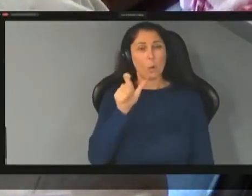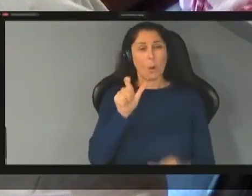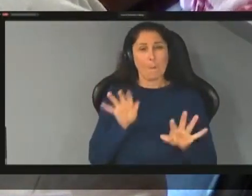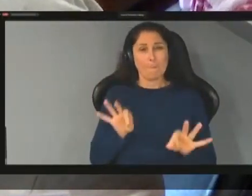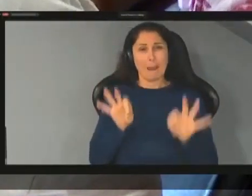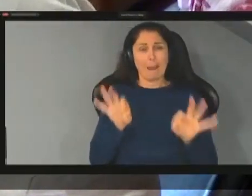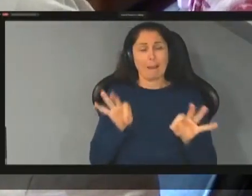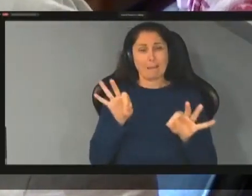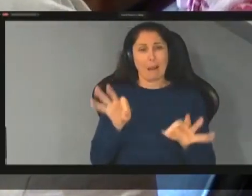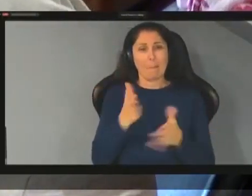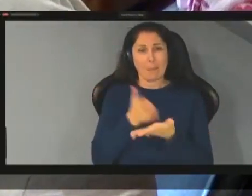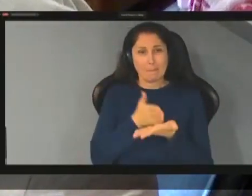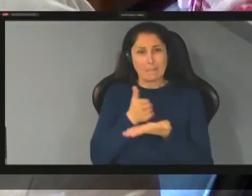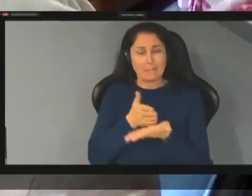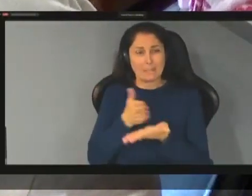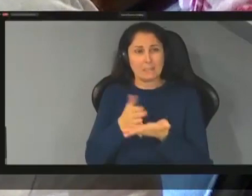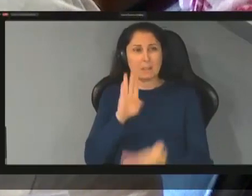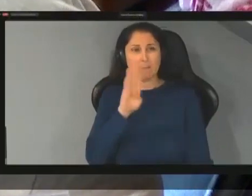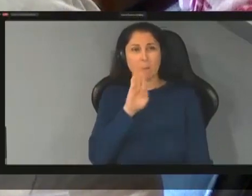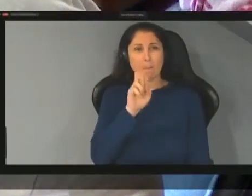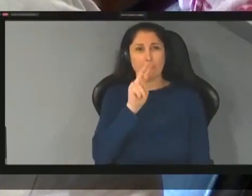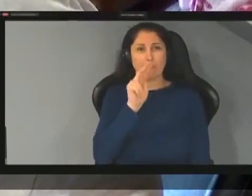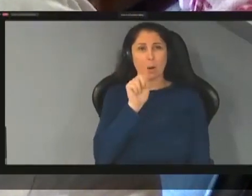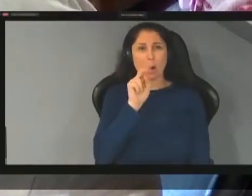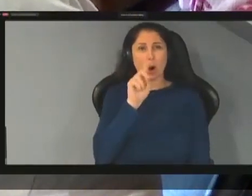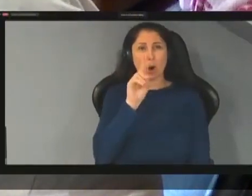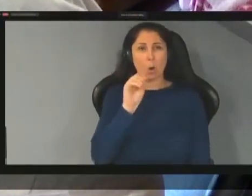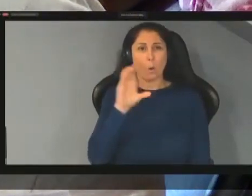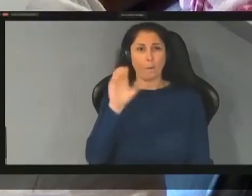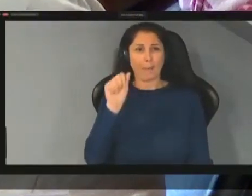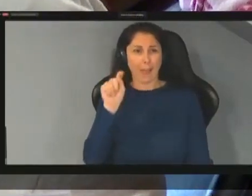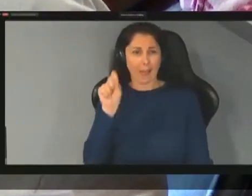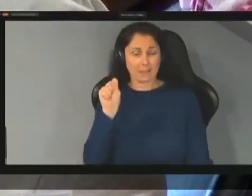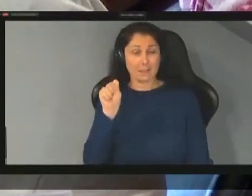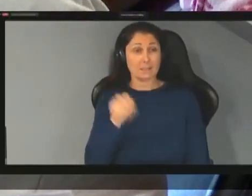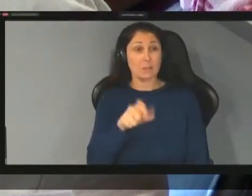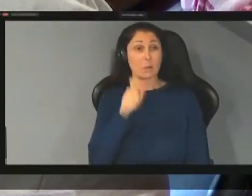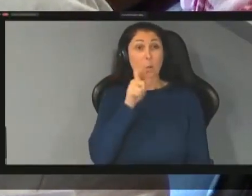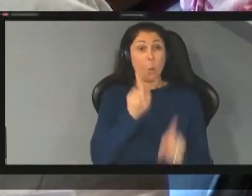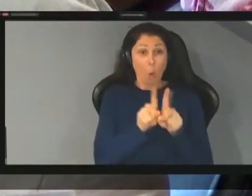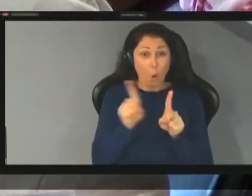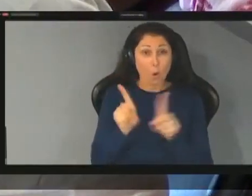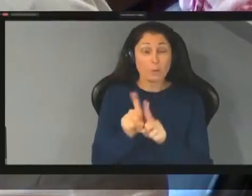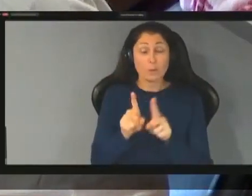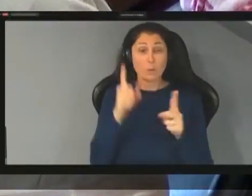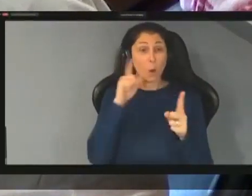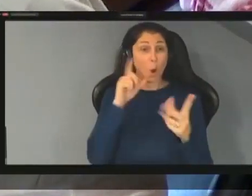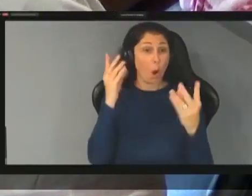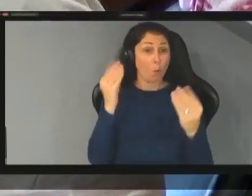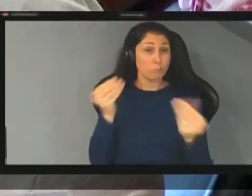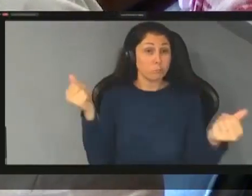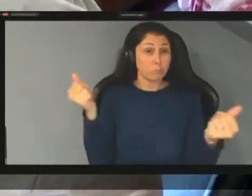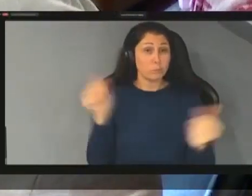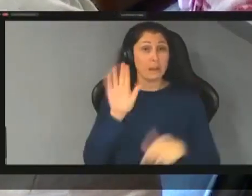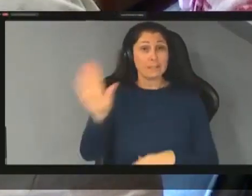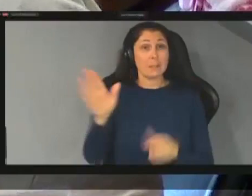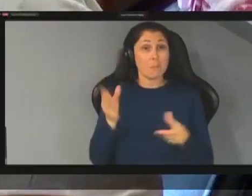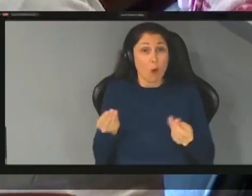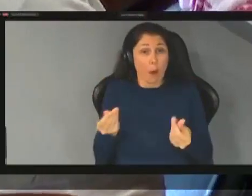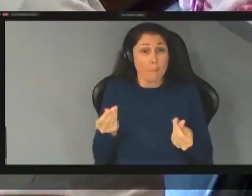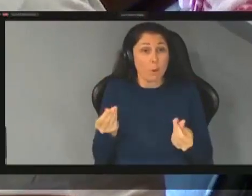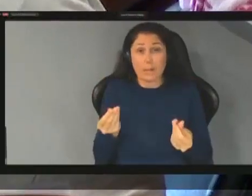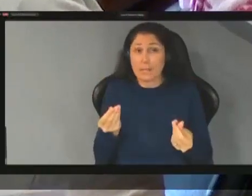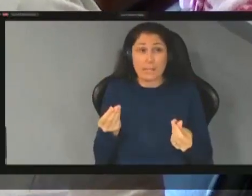pieces from Bernardo Katz, who also has gone ghost. His properties, they're